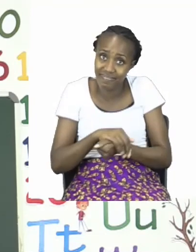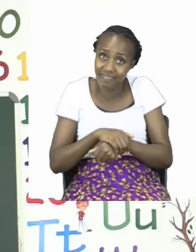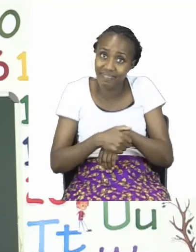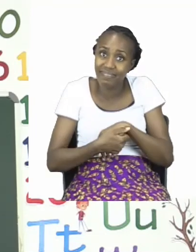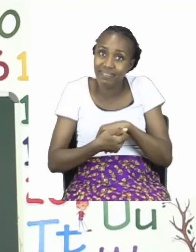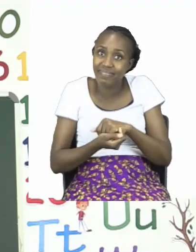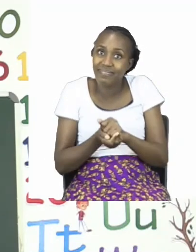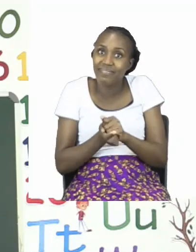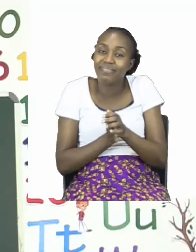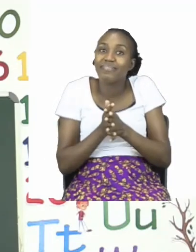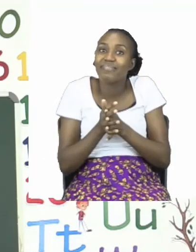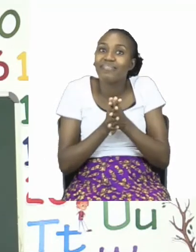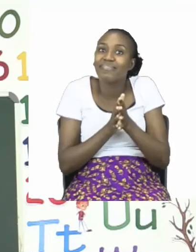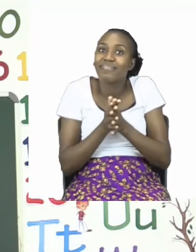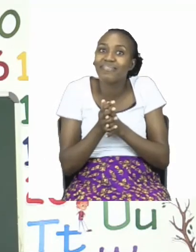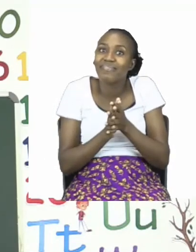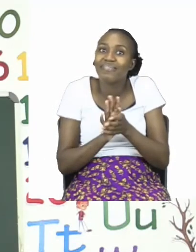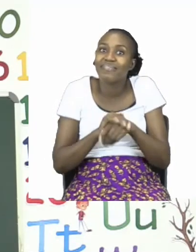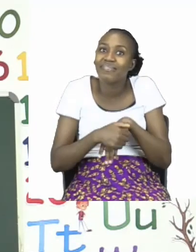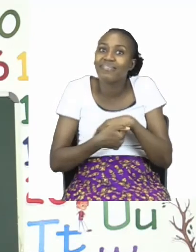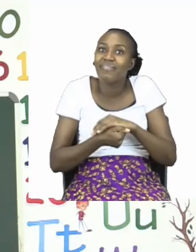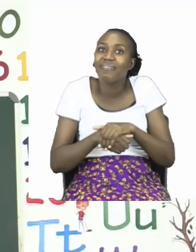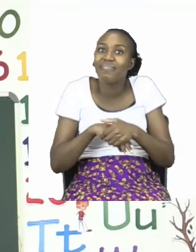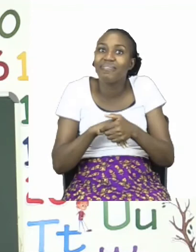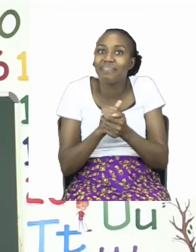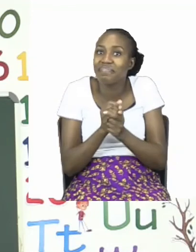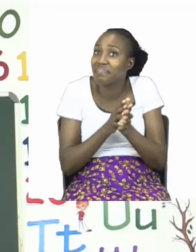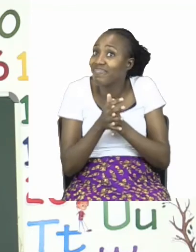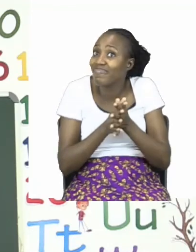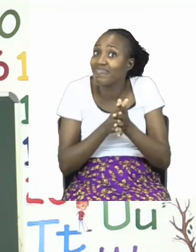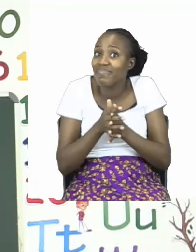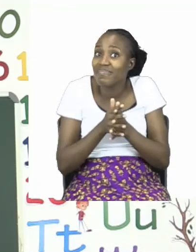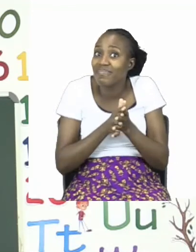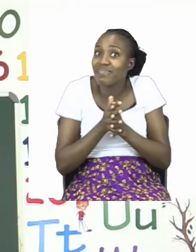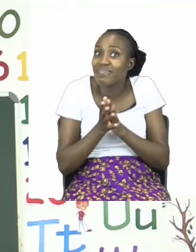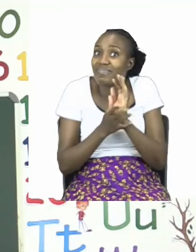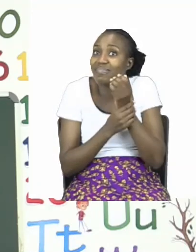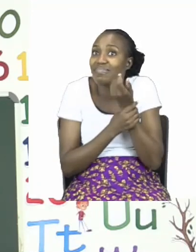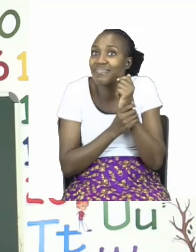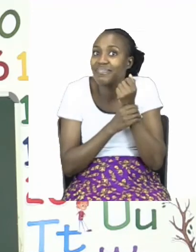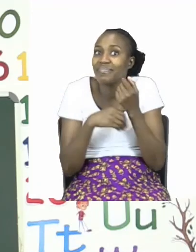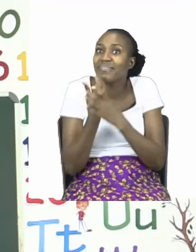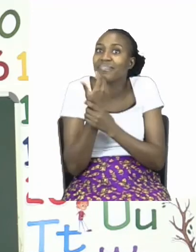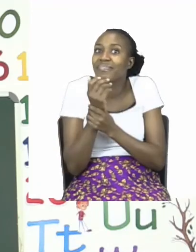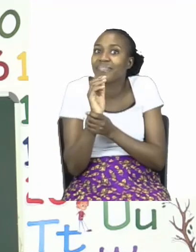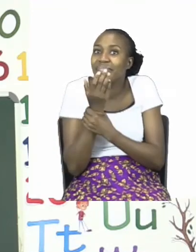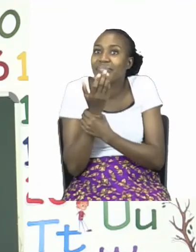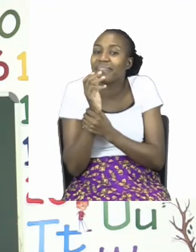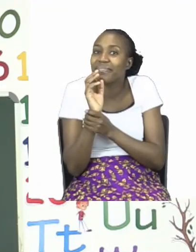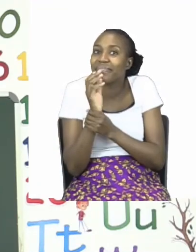hands, around our hands, in between our fingers, on our wrists, and